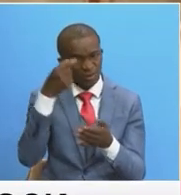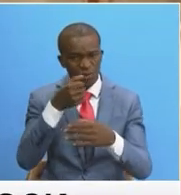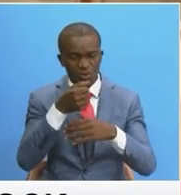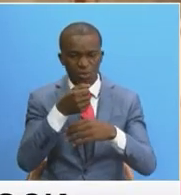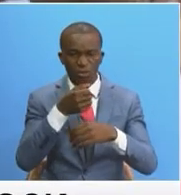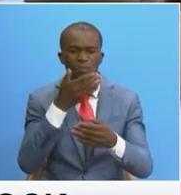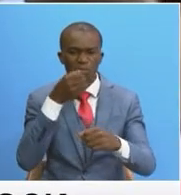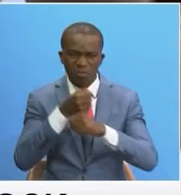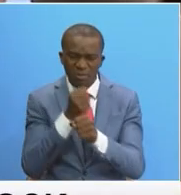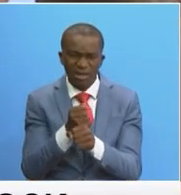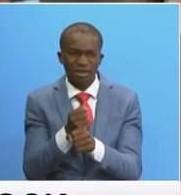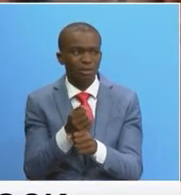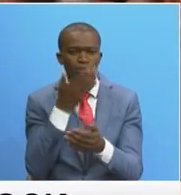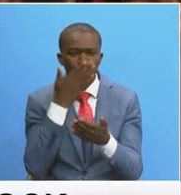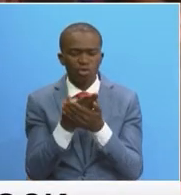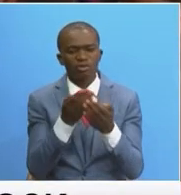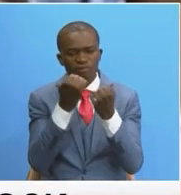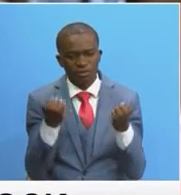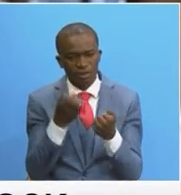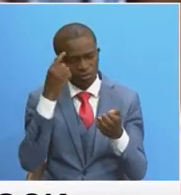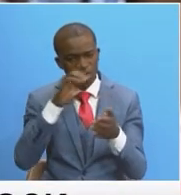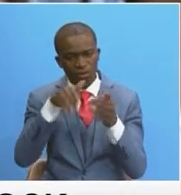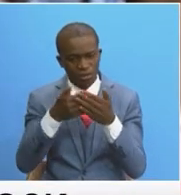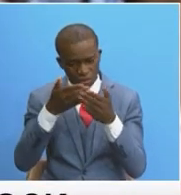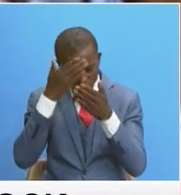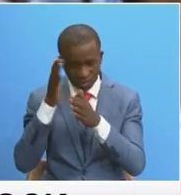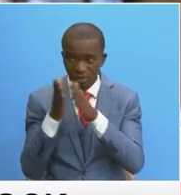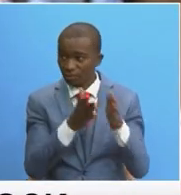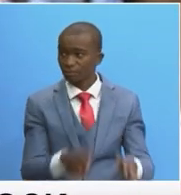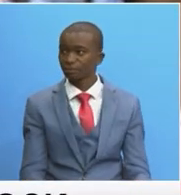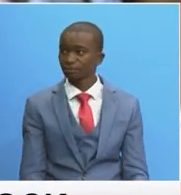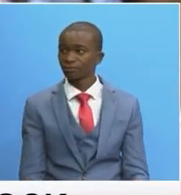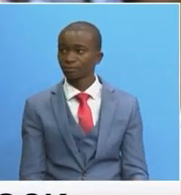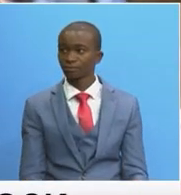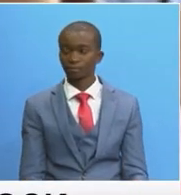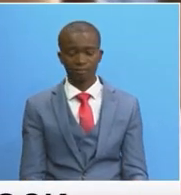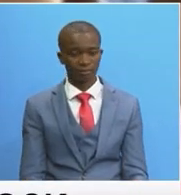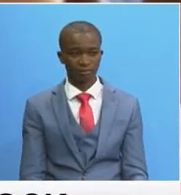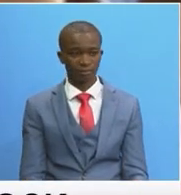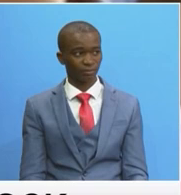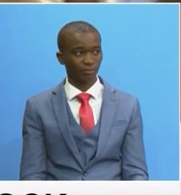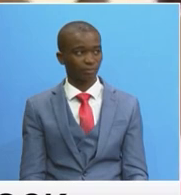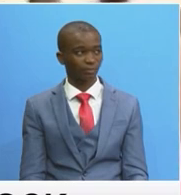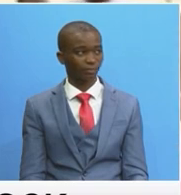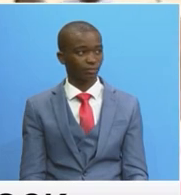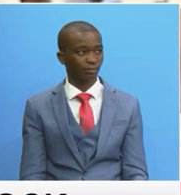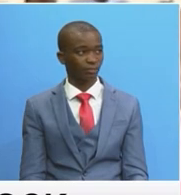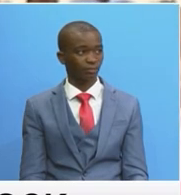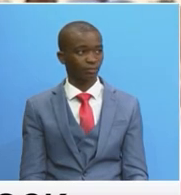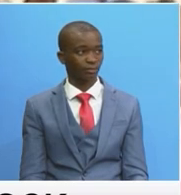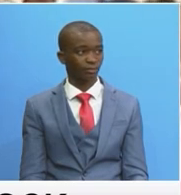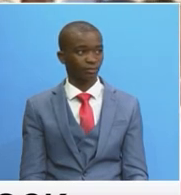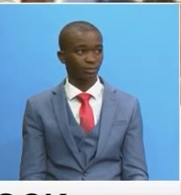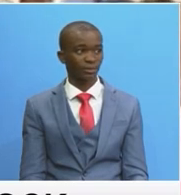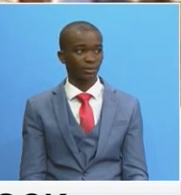environment for all pupils in Monza District. For inclusive school, we recognize as one of the